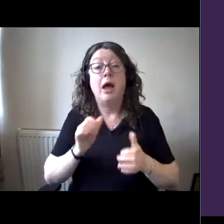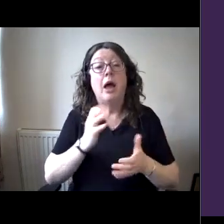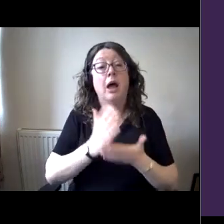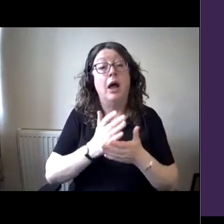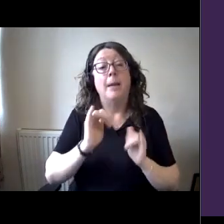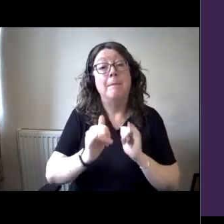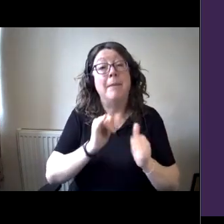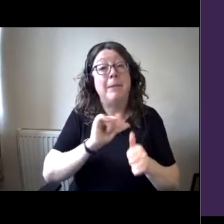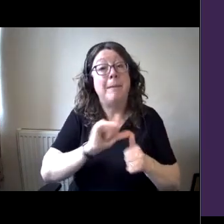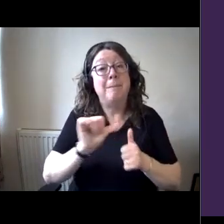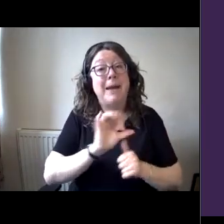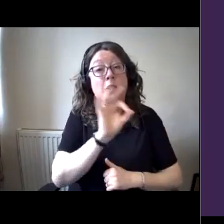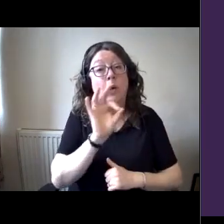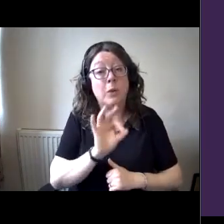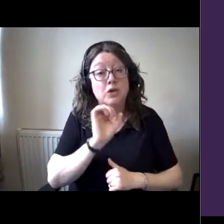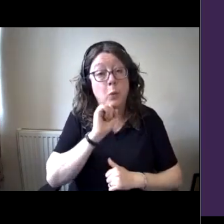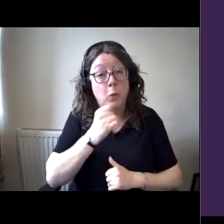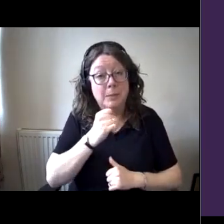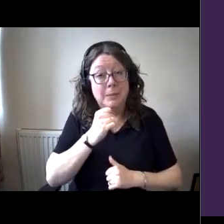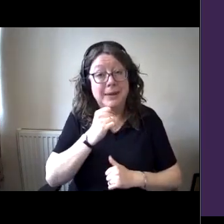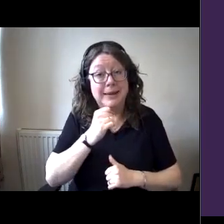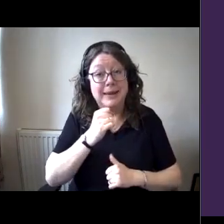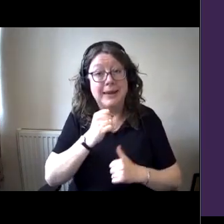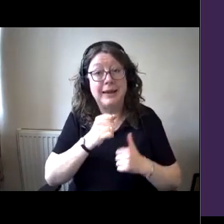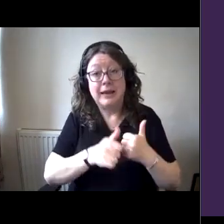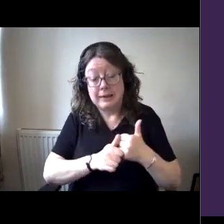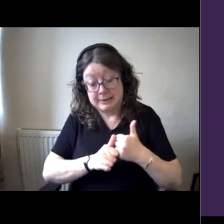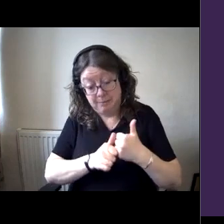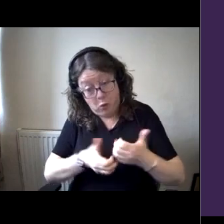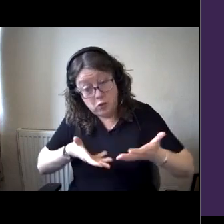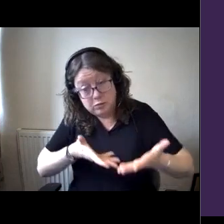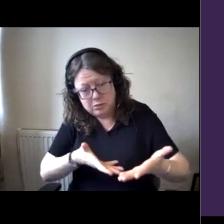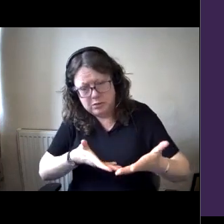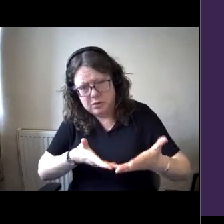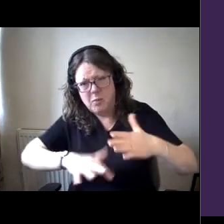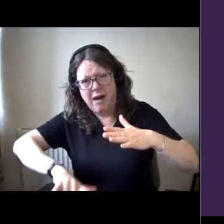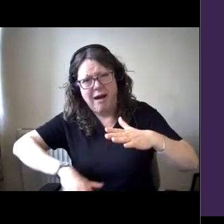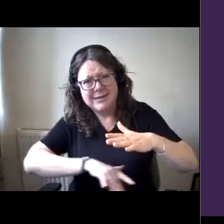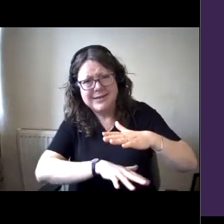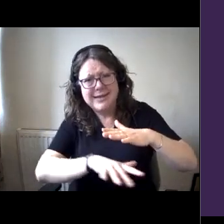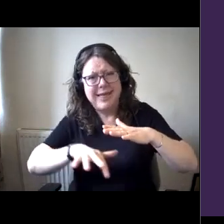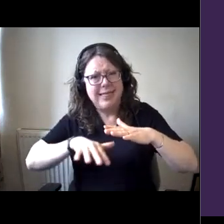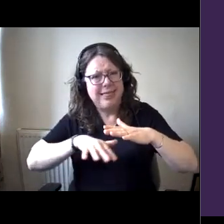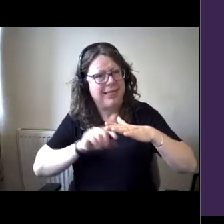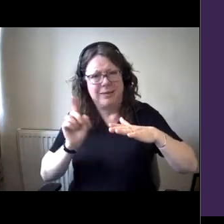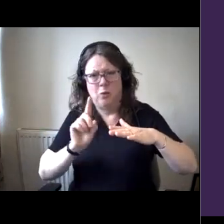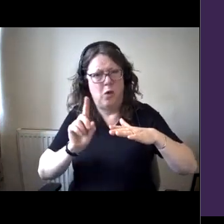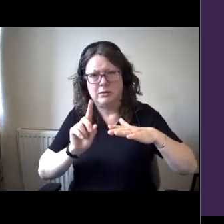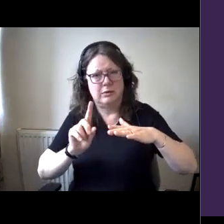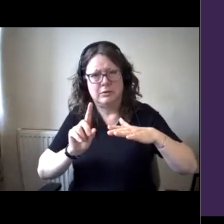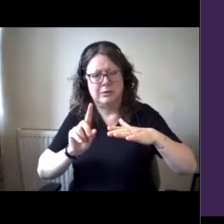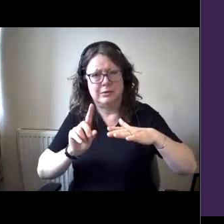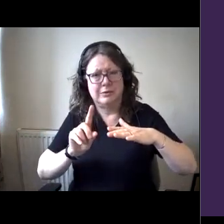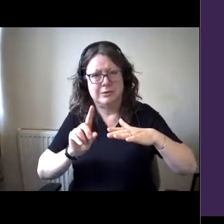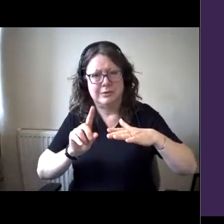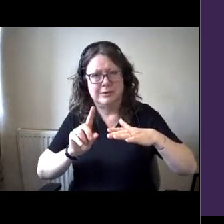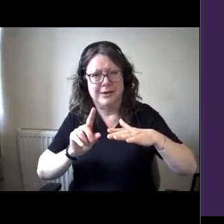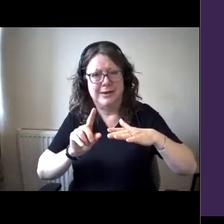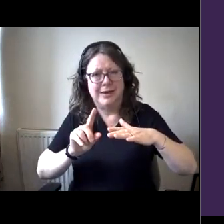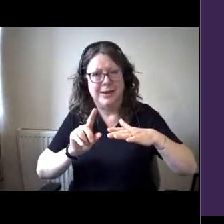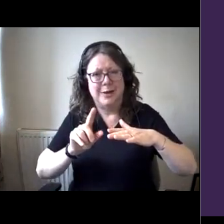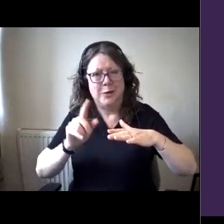be, what underpins the support I'm giving? So thinking about the